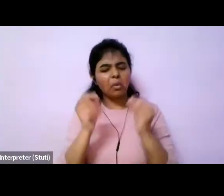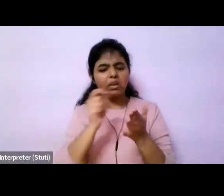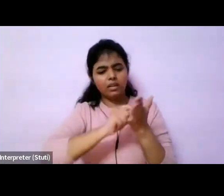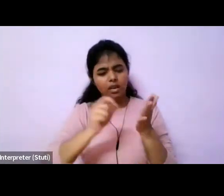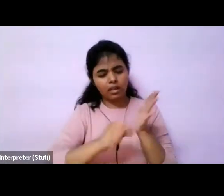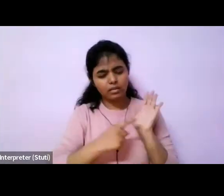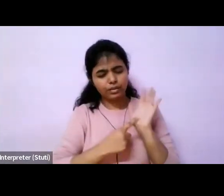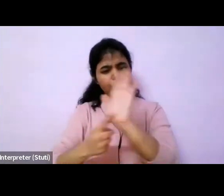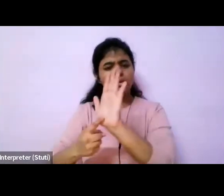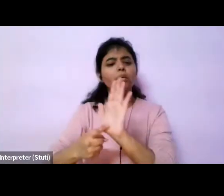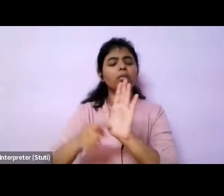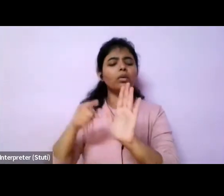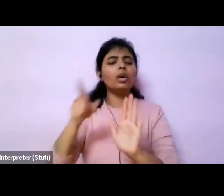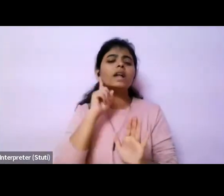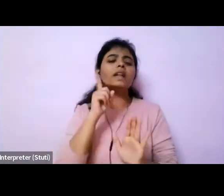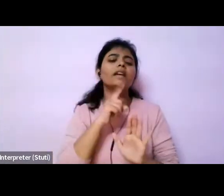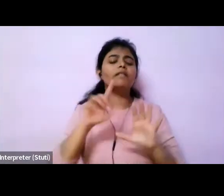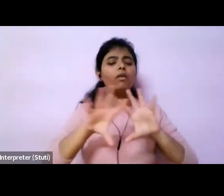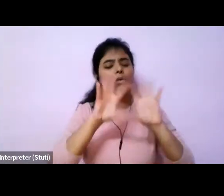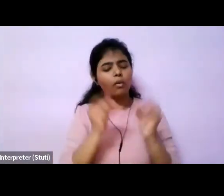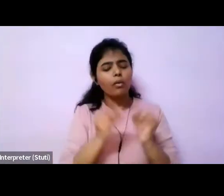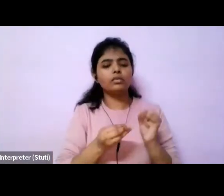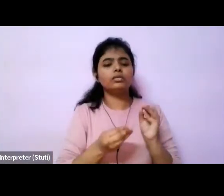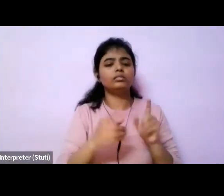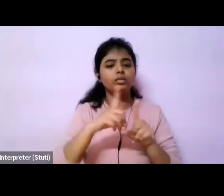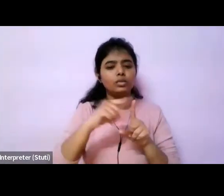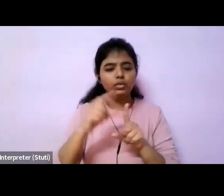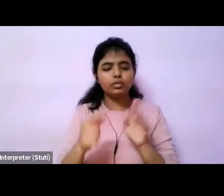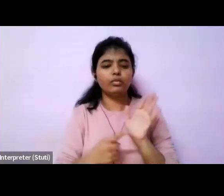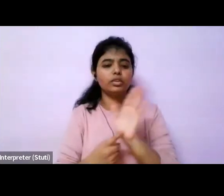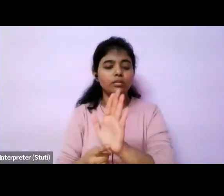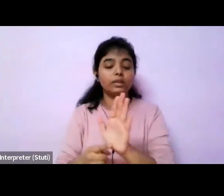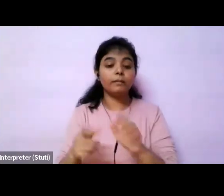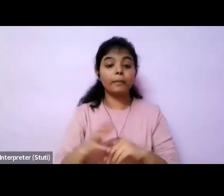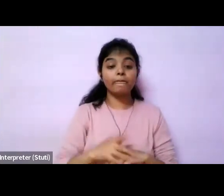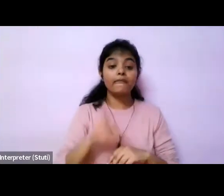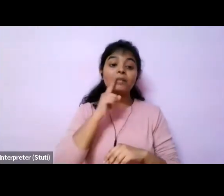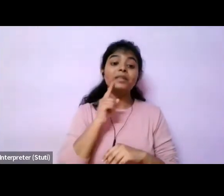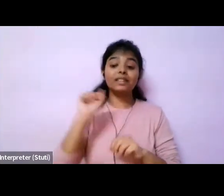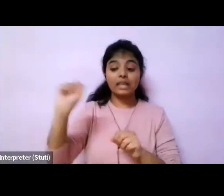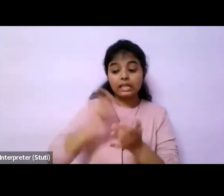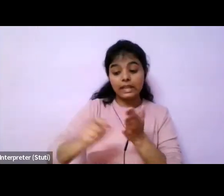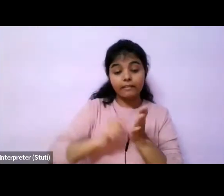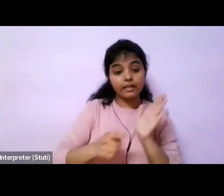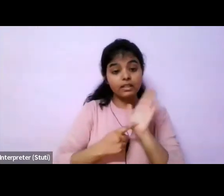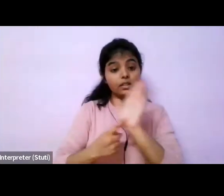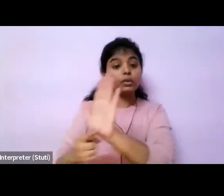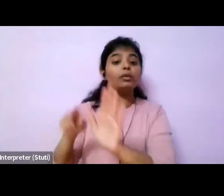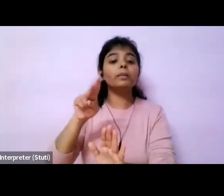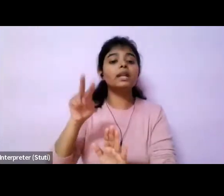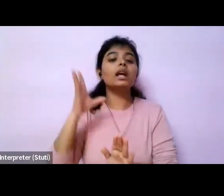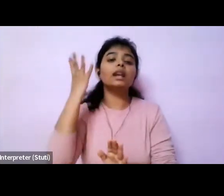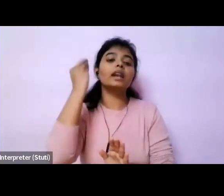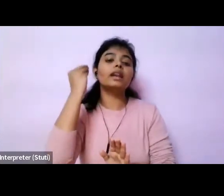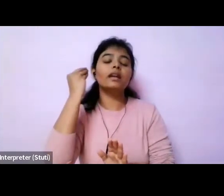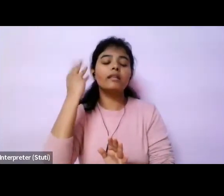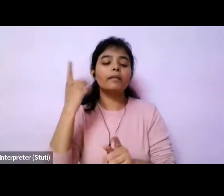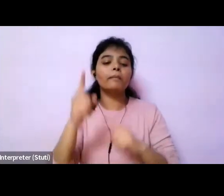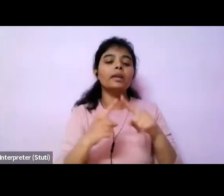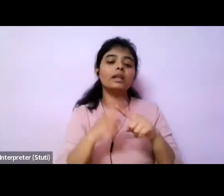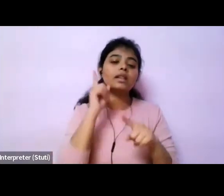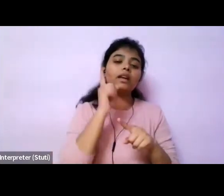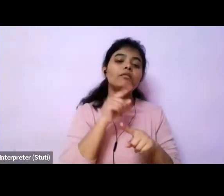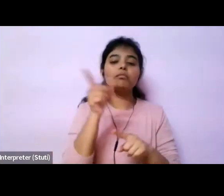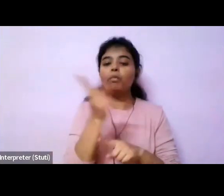of the deaf, wherein they can circulate in both deaf and hearing worlds with ease. They require society to heal from